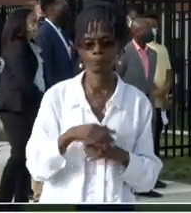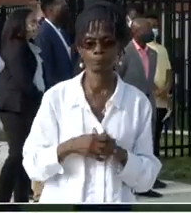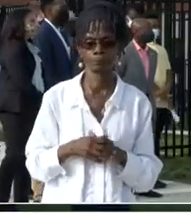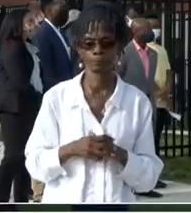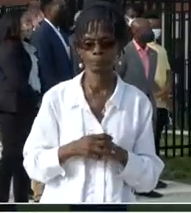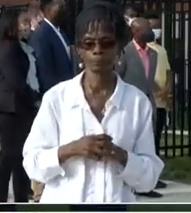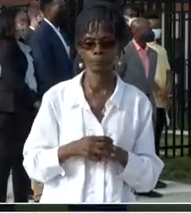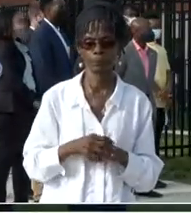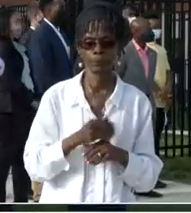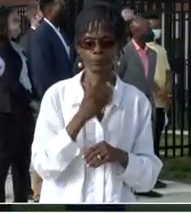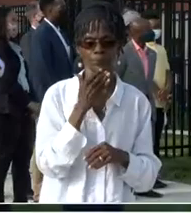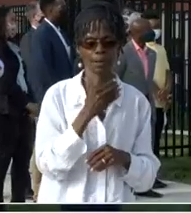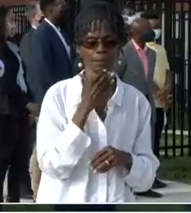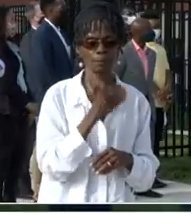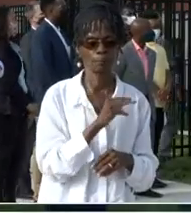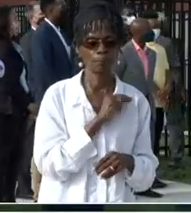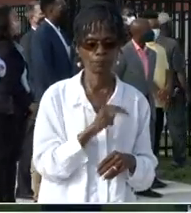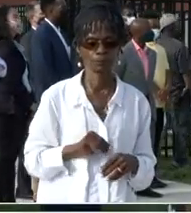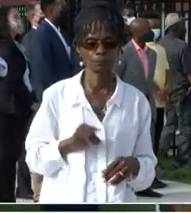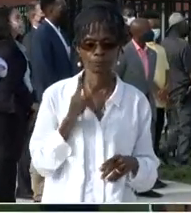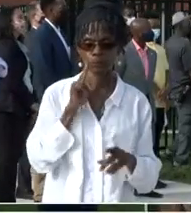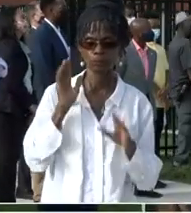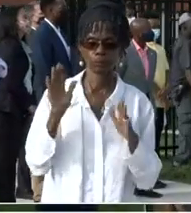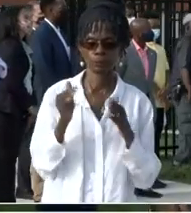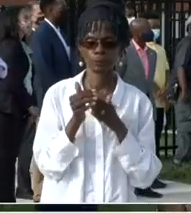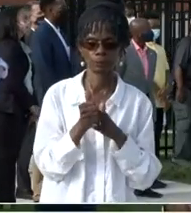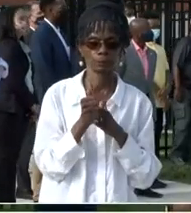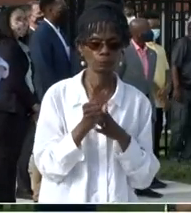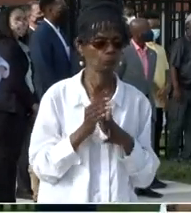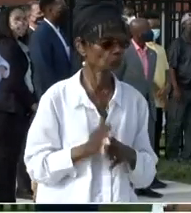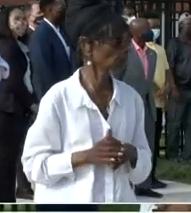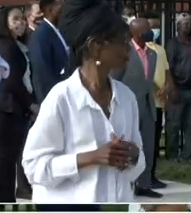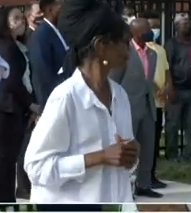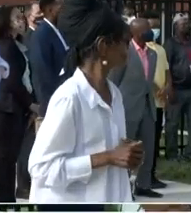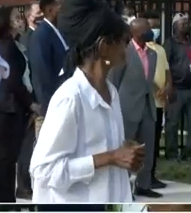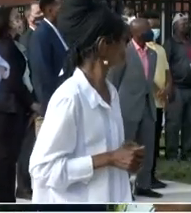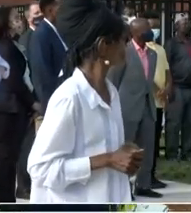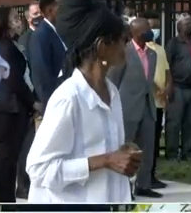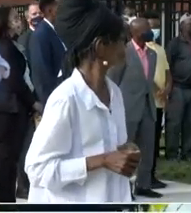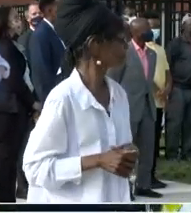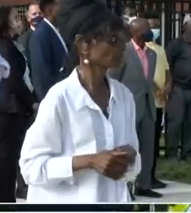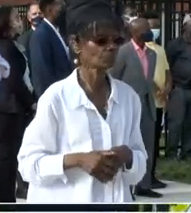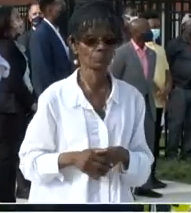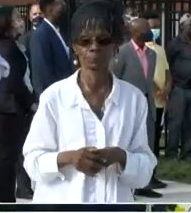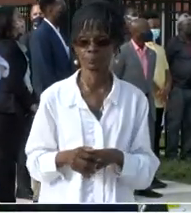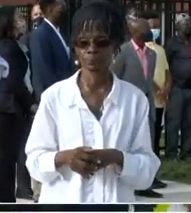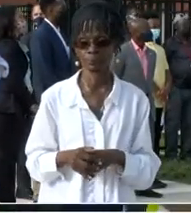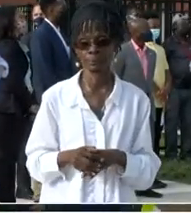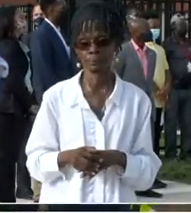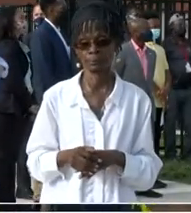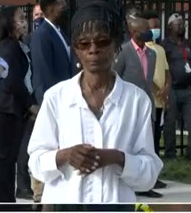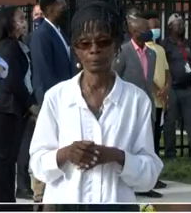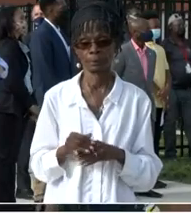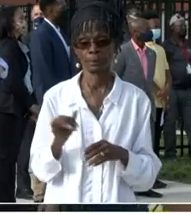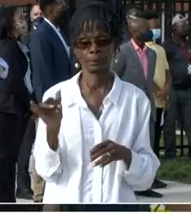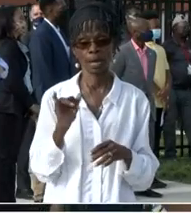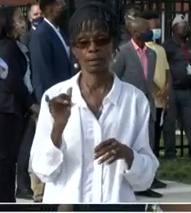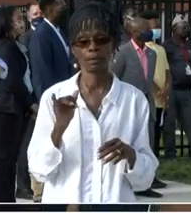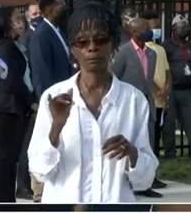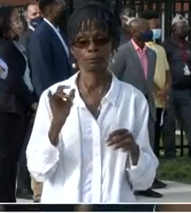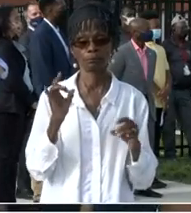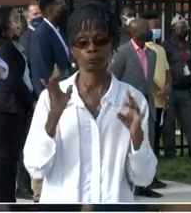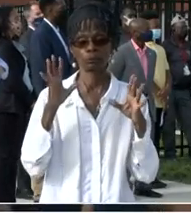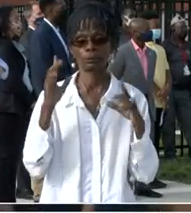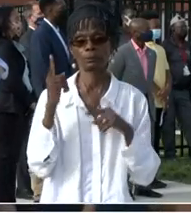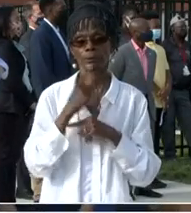Thank you, Mayor, for your leadership. You're absolutely right. Today is the day, the Super Bowl day. It's so heartwarming as